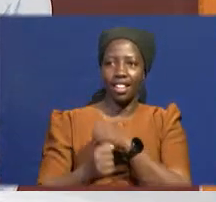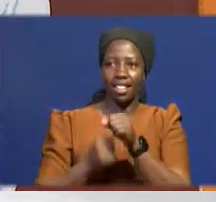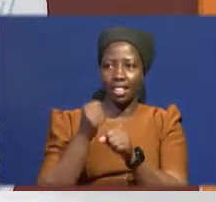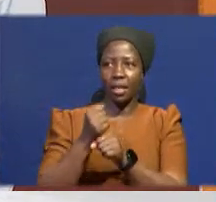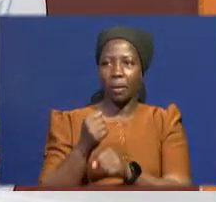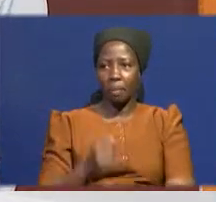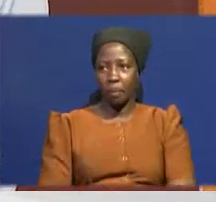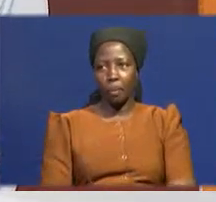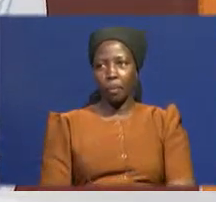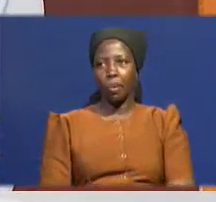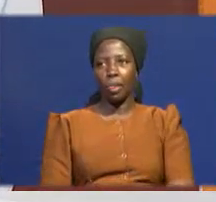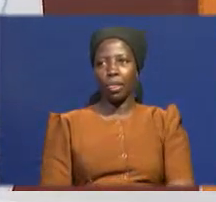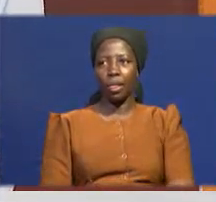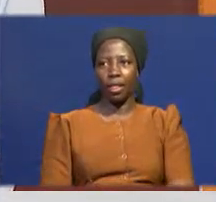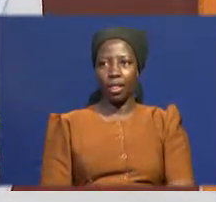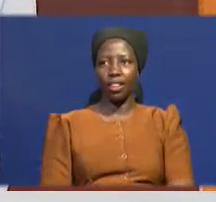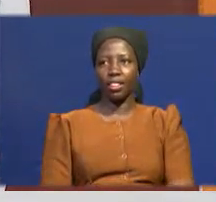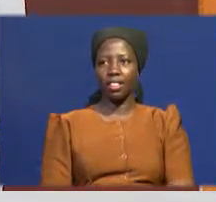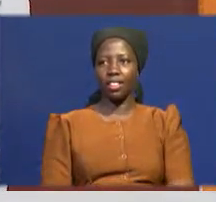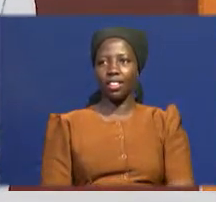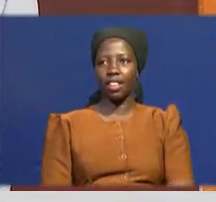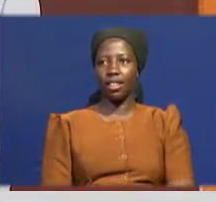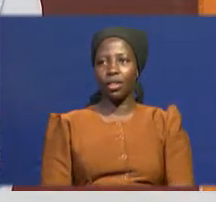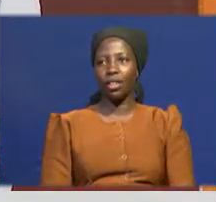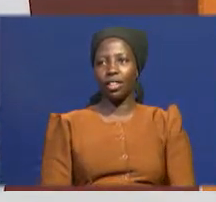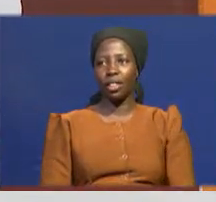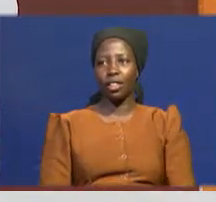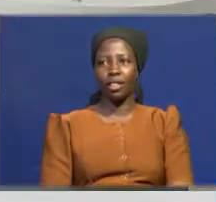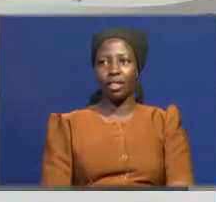pretty fun. I know souvenir collectors.